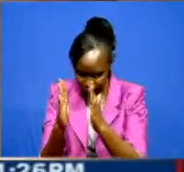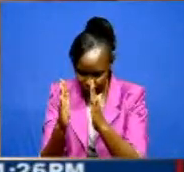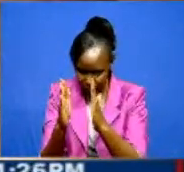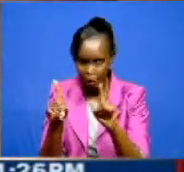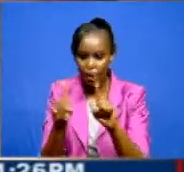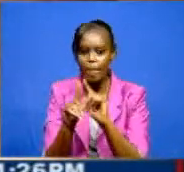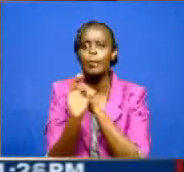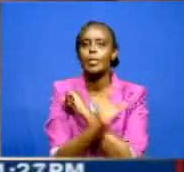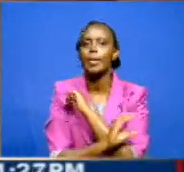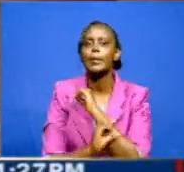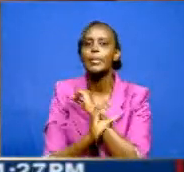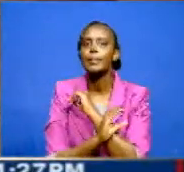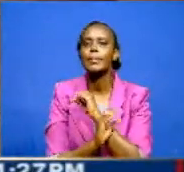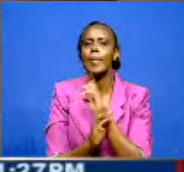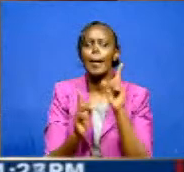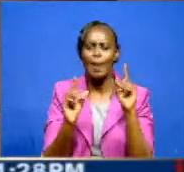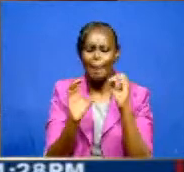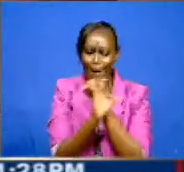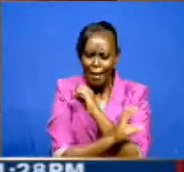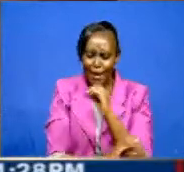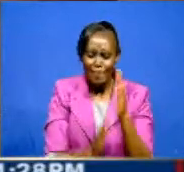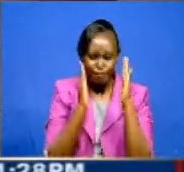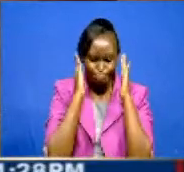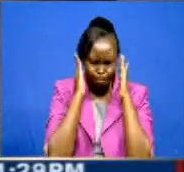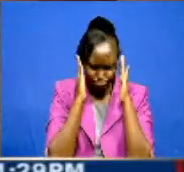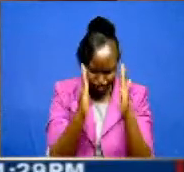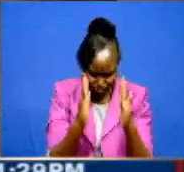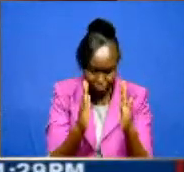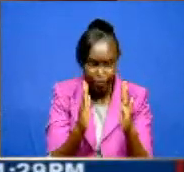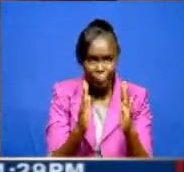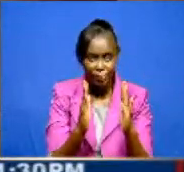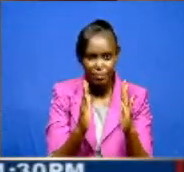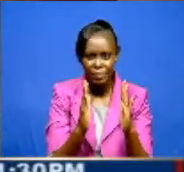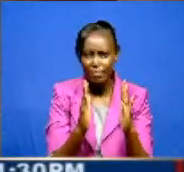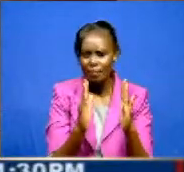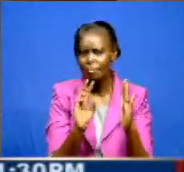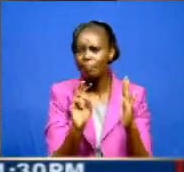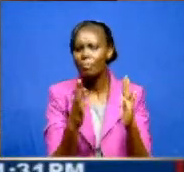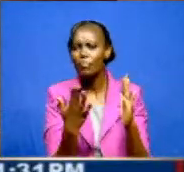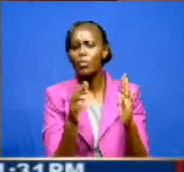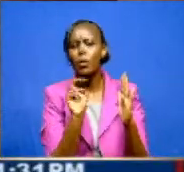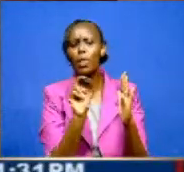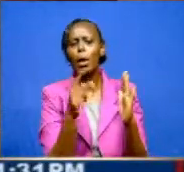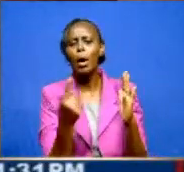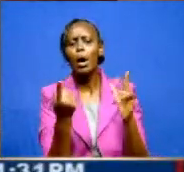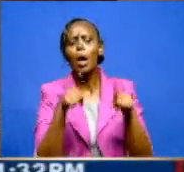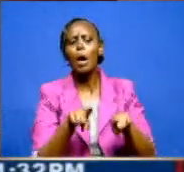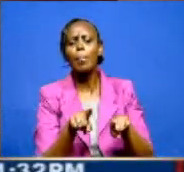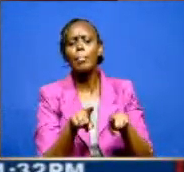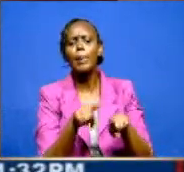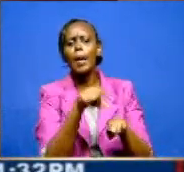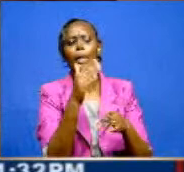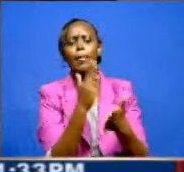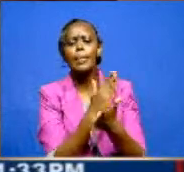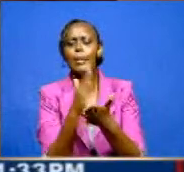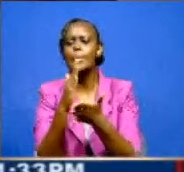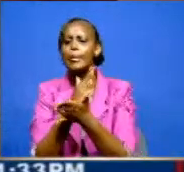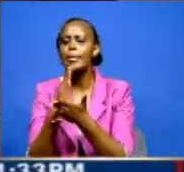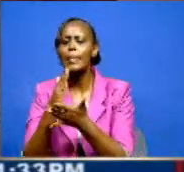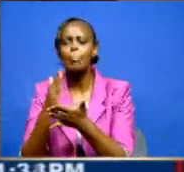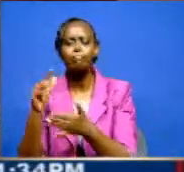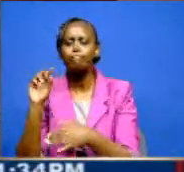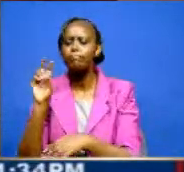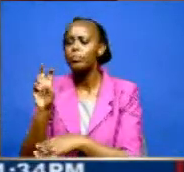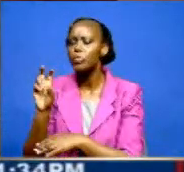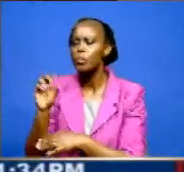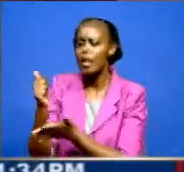a country. As a country, we need to be focused. Just look at what is happening in the other sectors. Look at